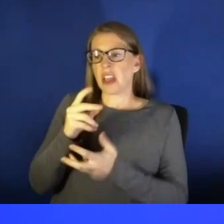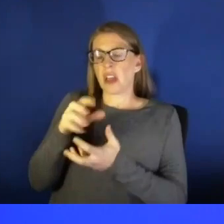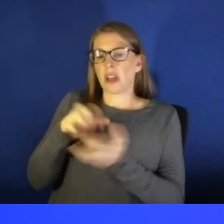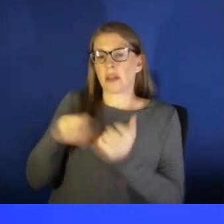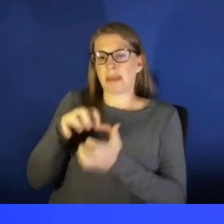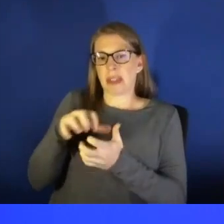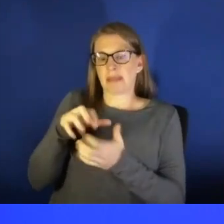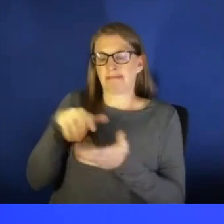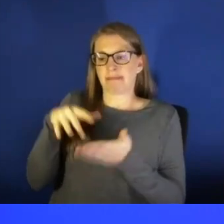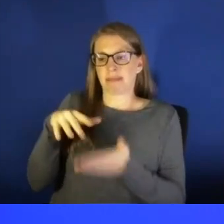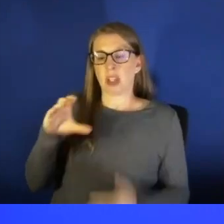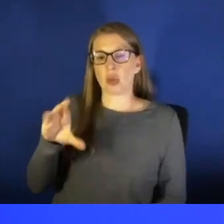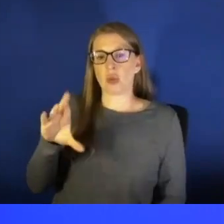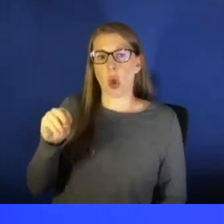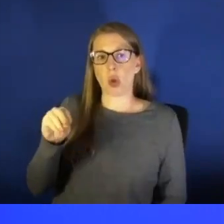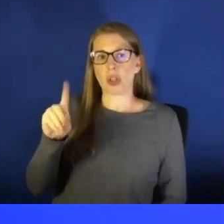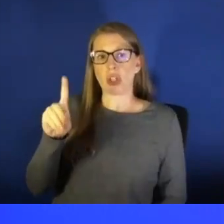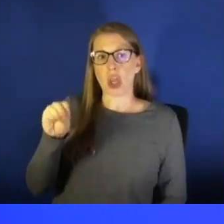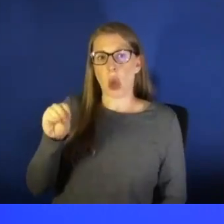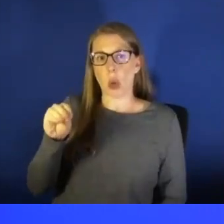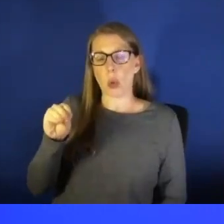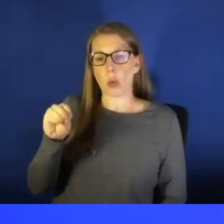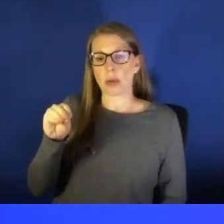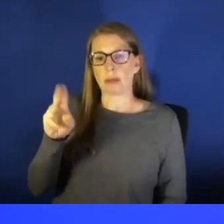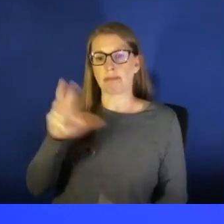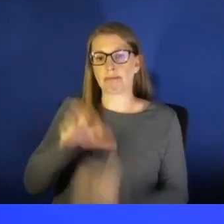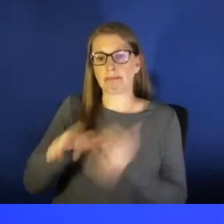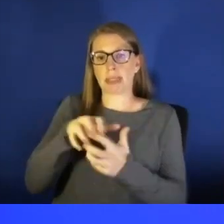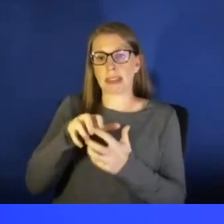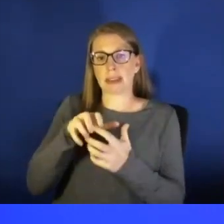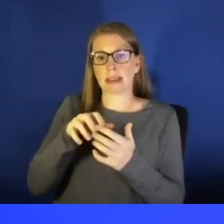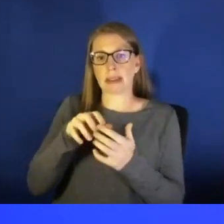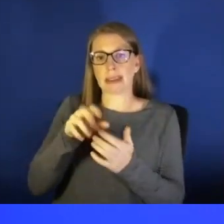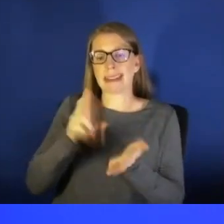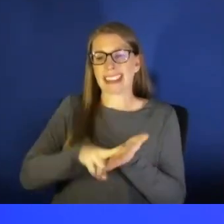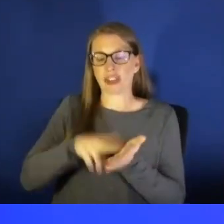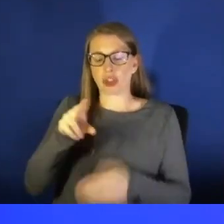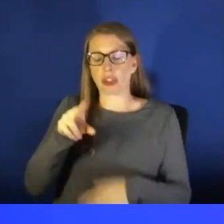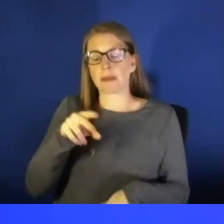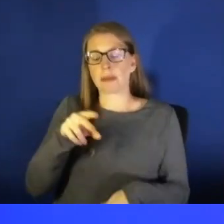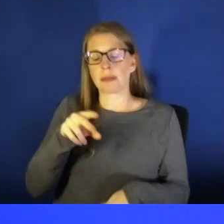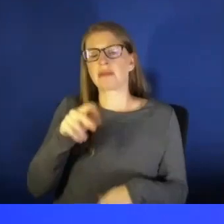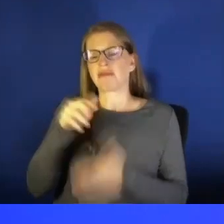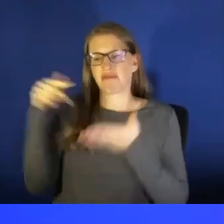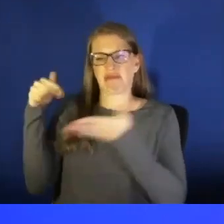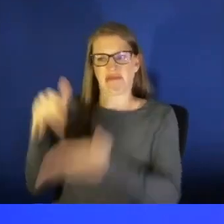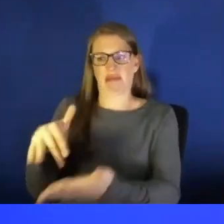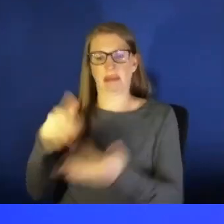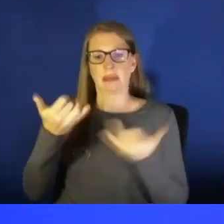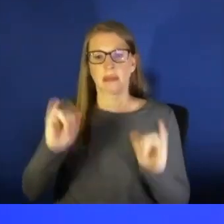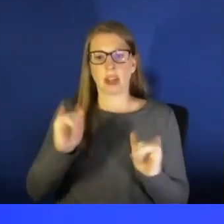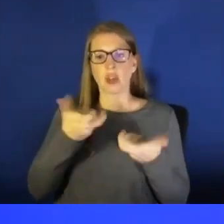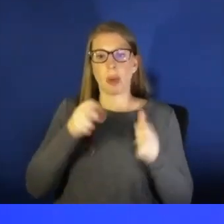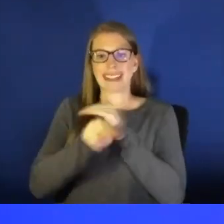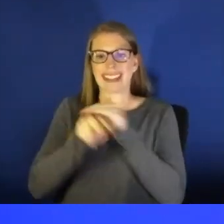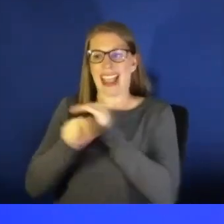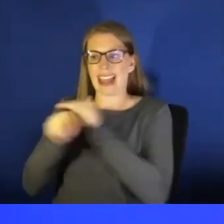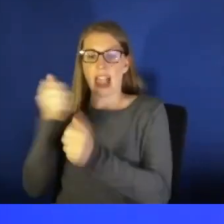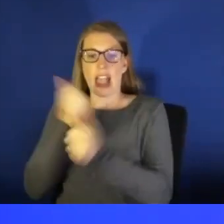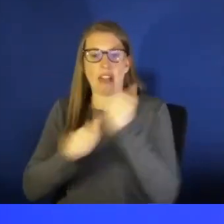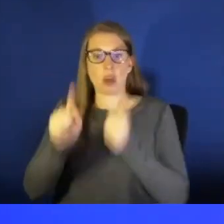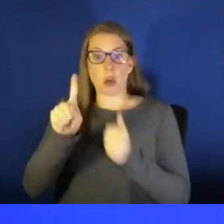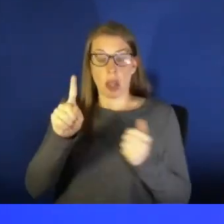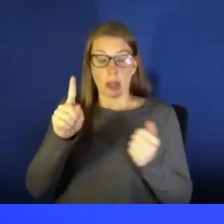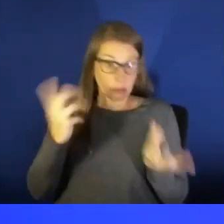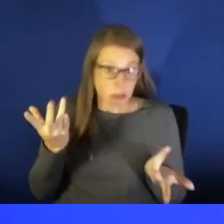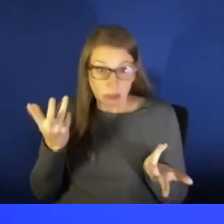I think that's probably the future to enrich the patient population. The reason you just don't want to scan everybody, that's the $1 million question.